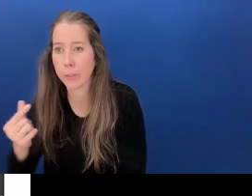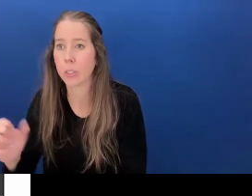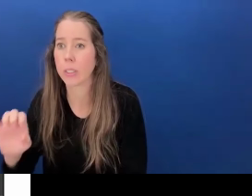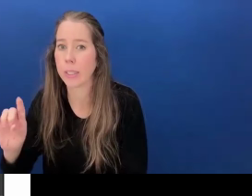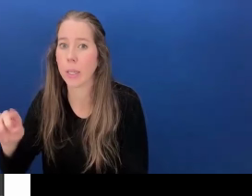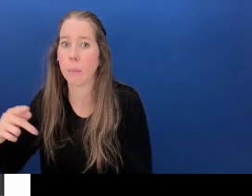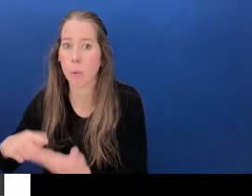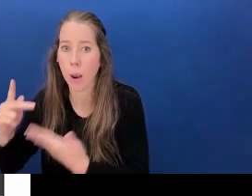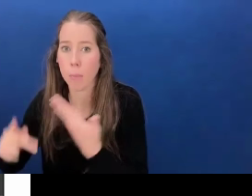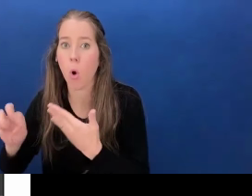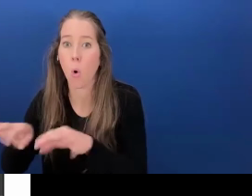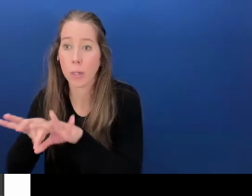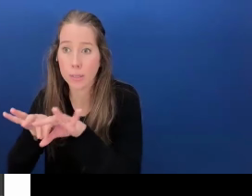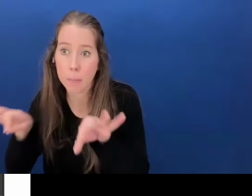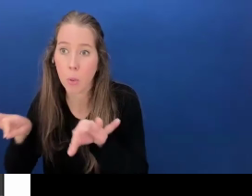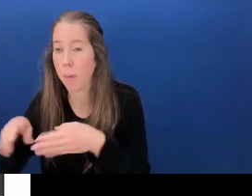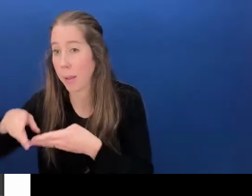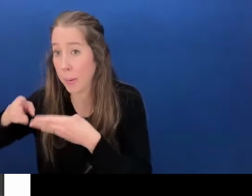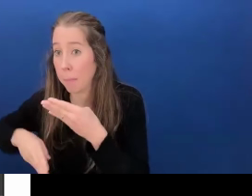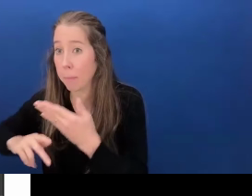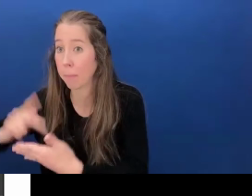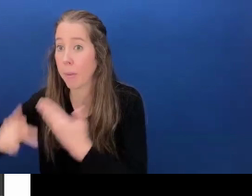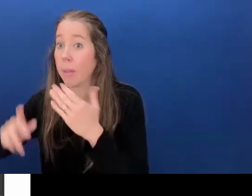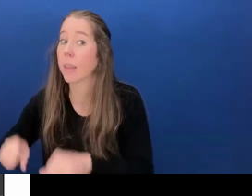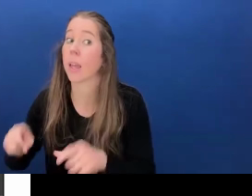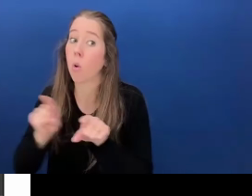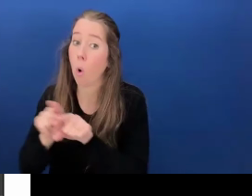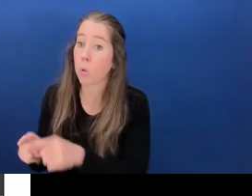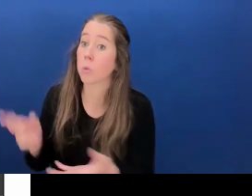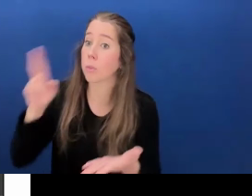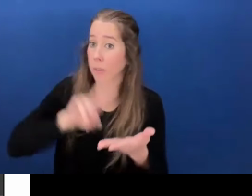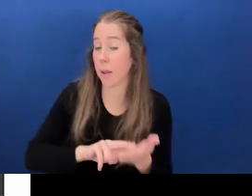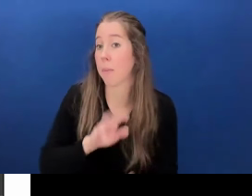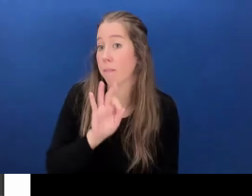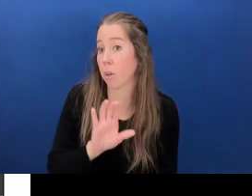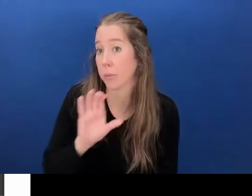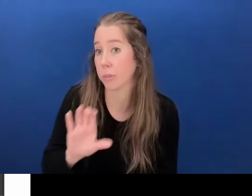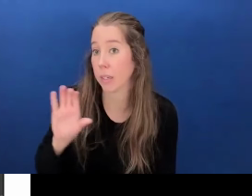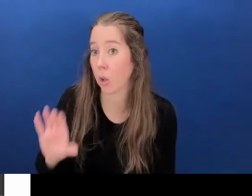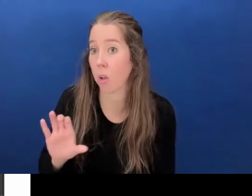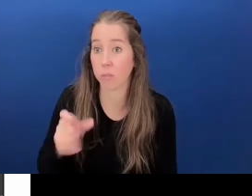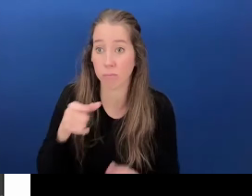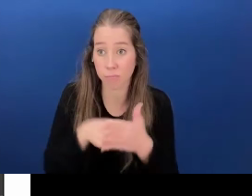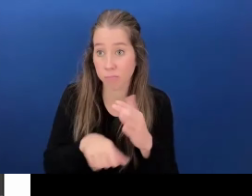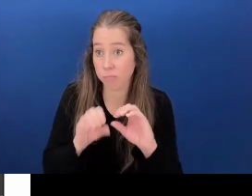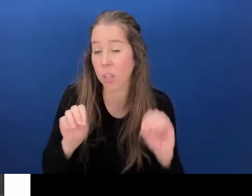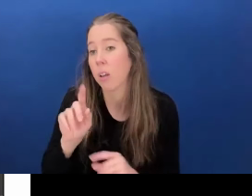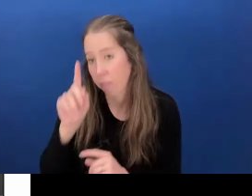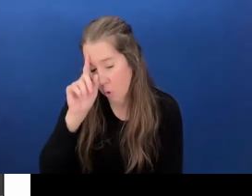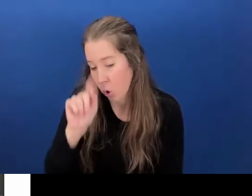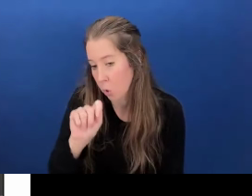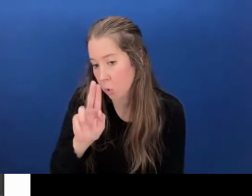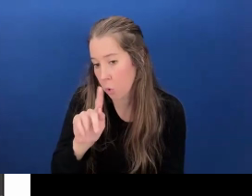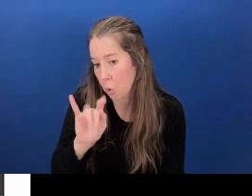diploma completion program, they're able to enroll at Fresno City College, tuition free. So this is similar to how